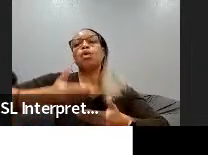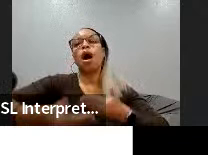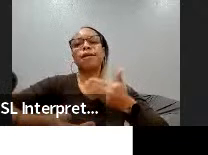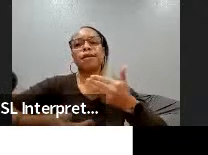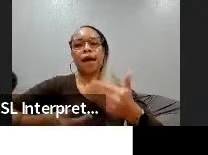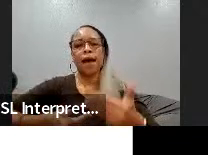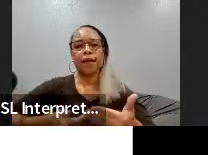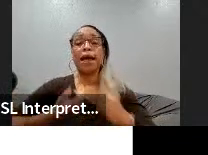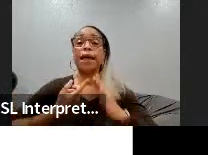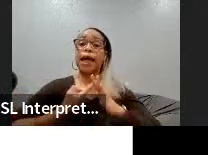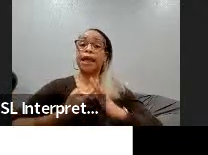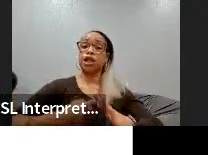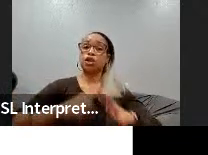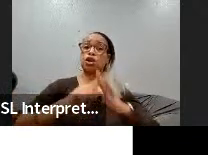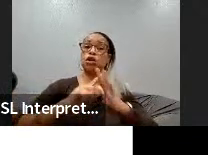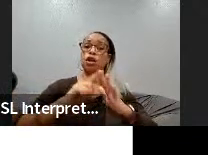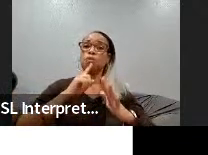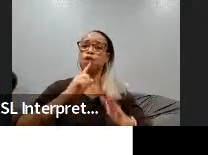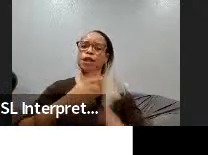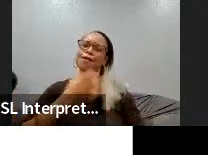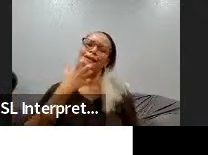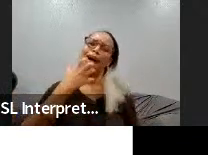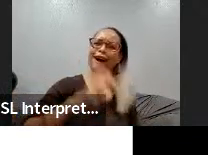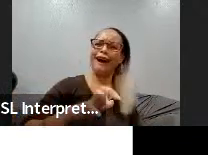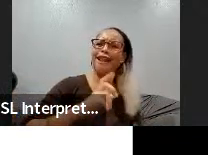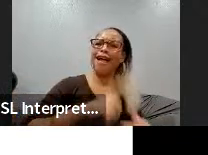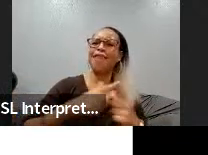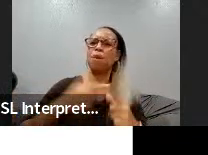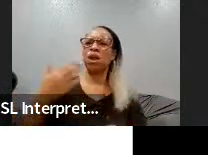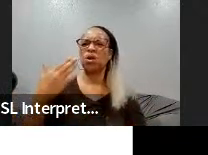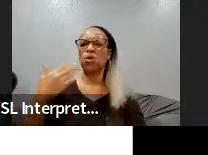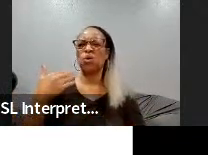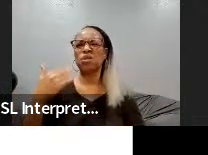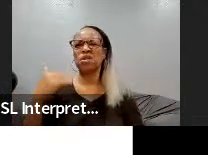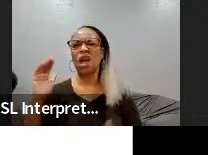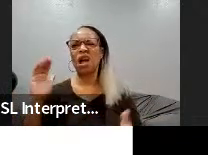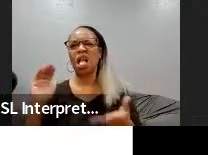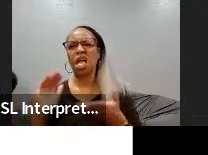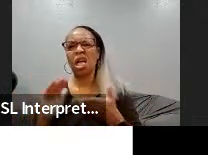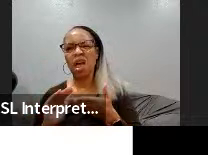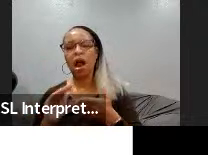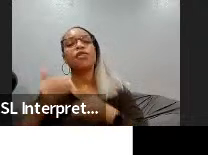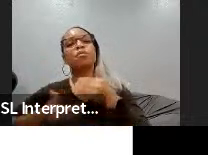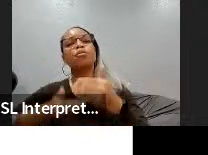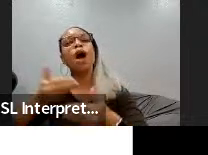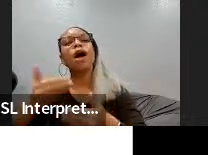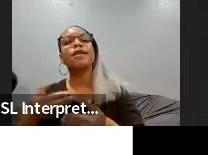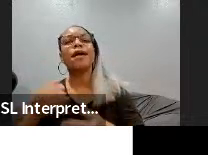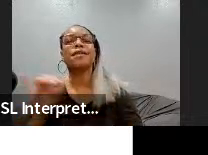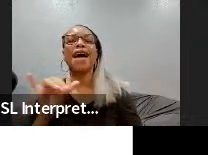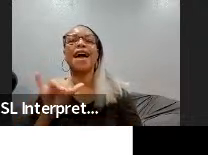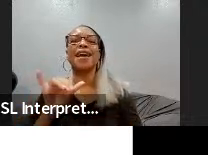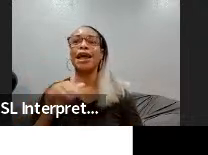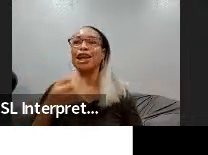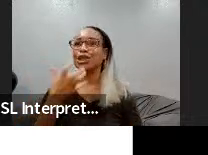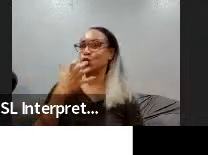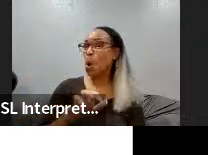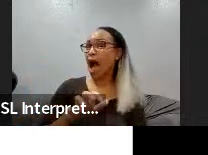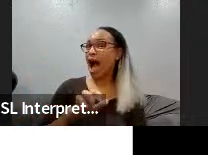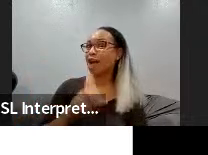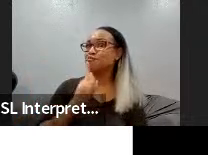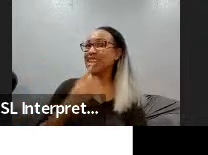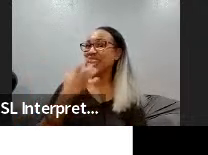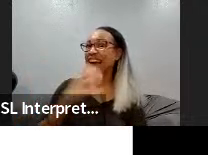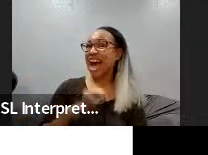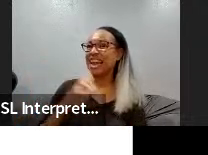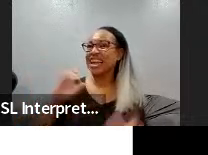it starts off maybe really hot, but when it cools down, it begins to or like in this process of it maybe being too hot, it begins to